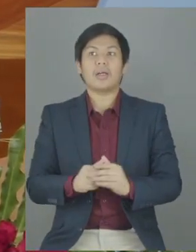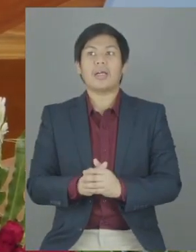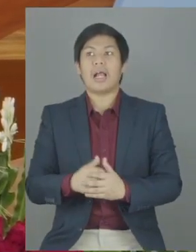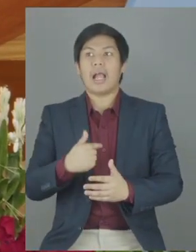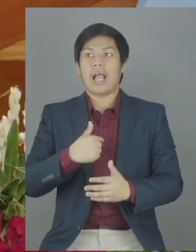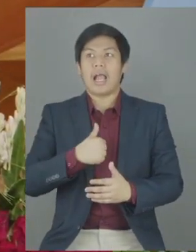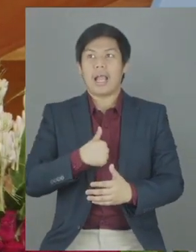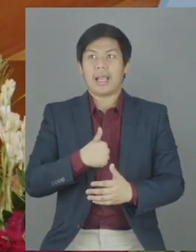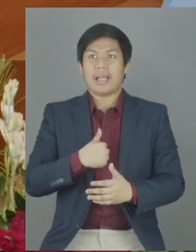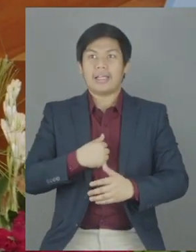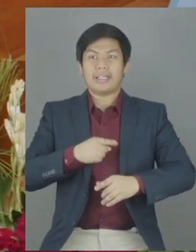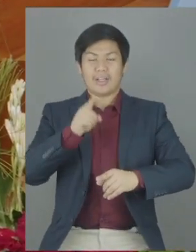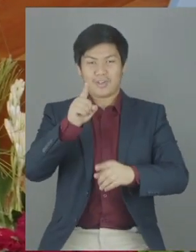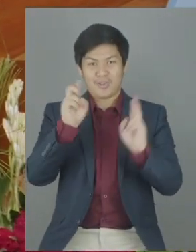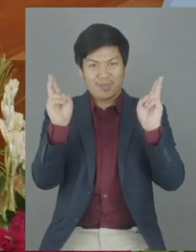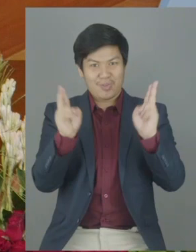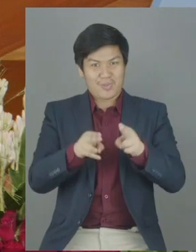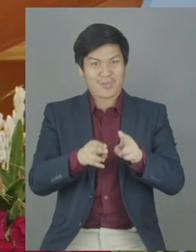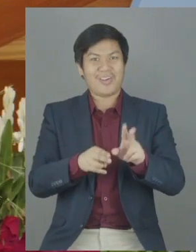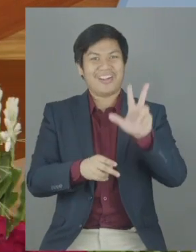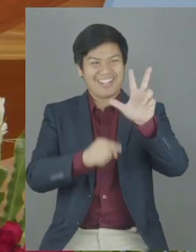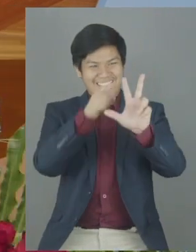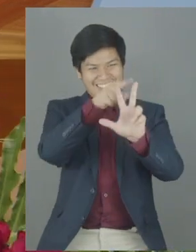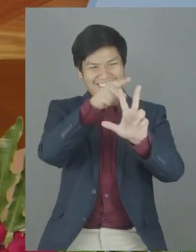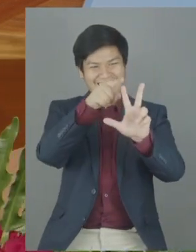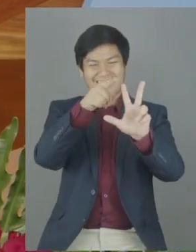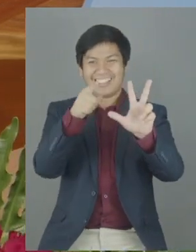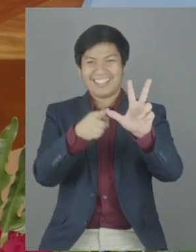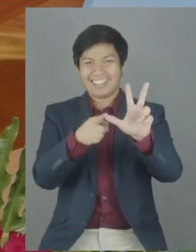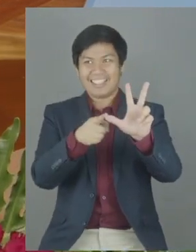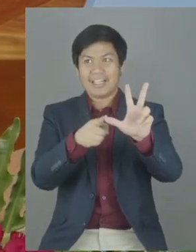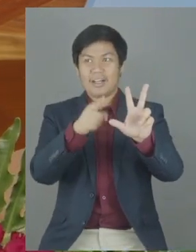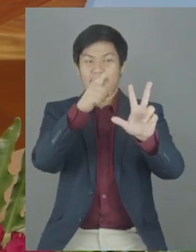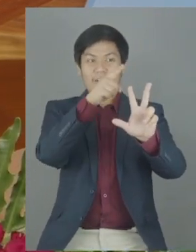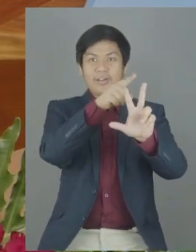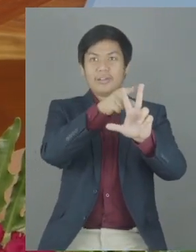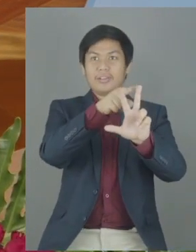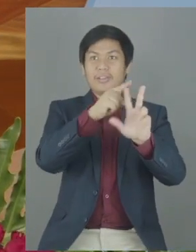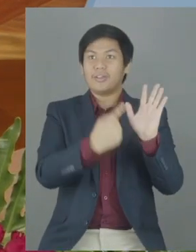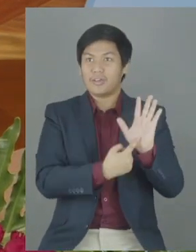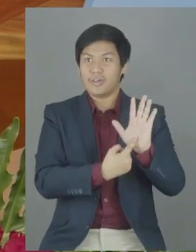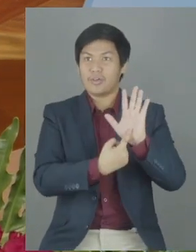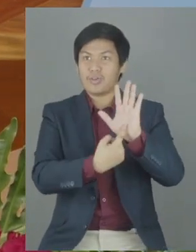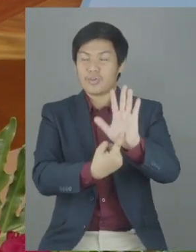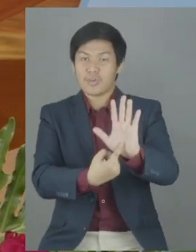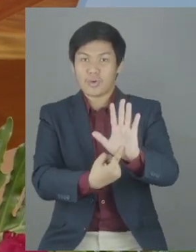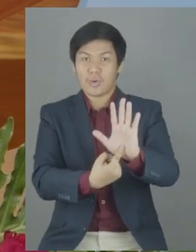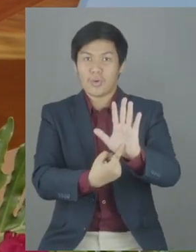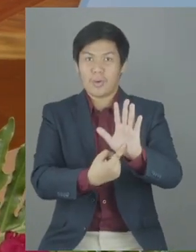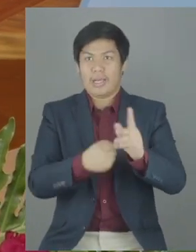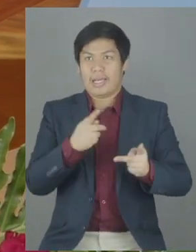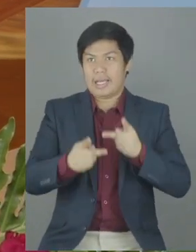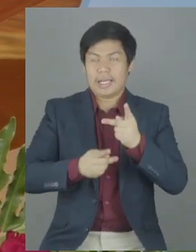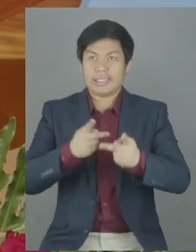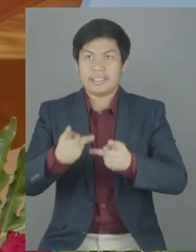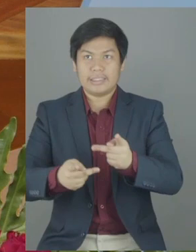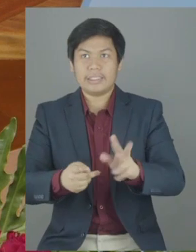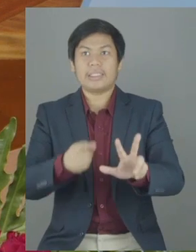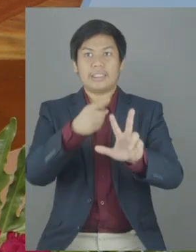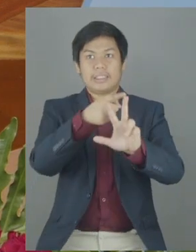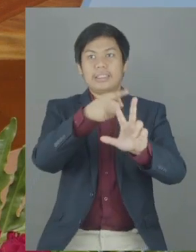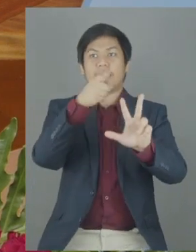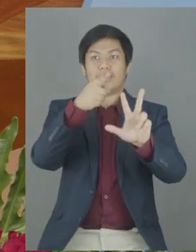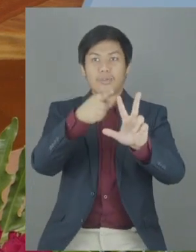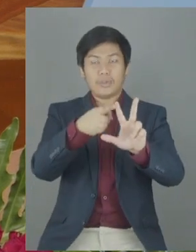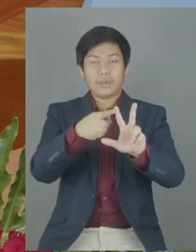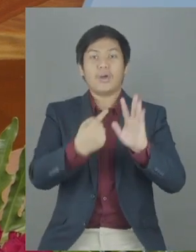small sentence into 3 points. The first point is show hospitality. The second point is show